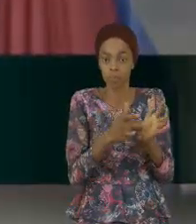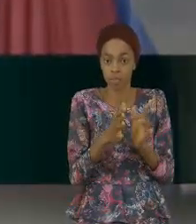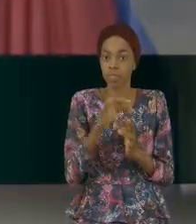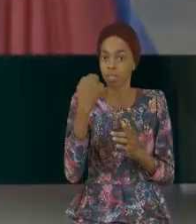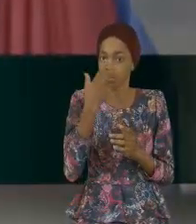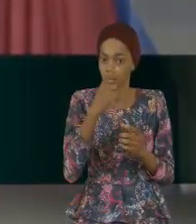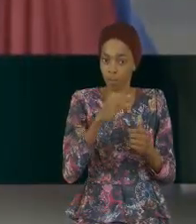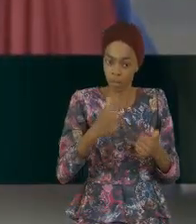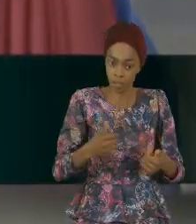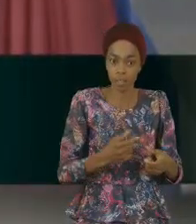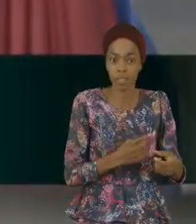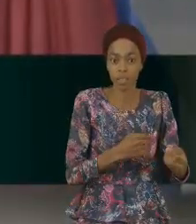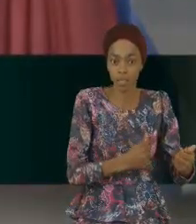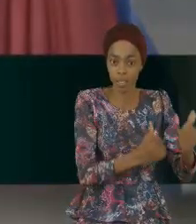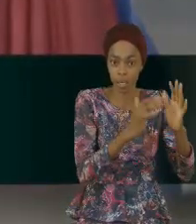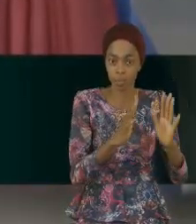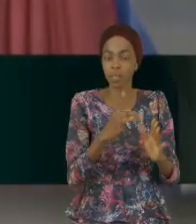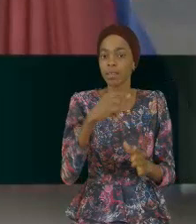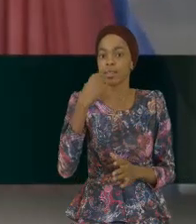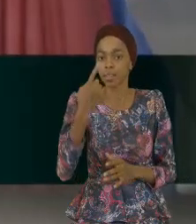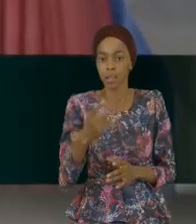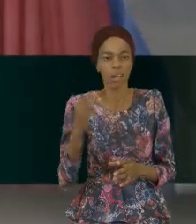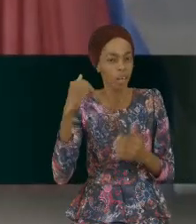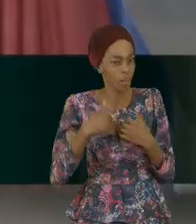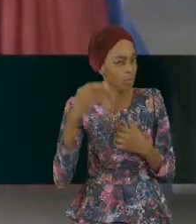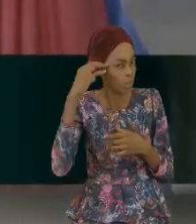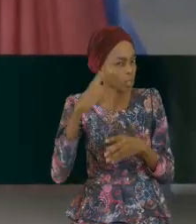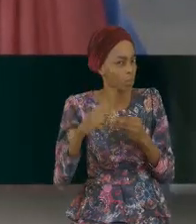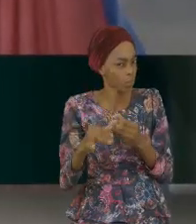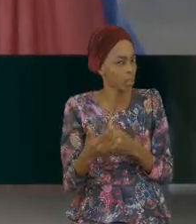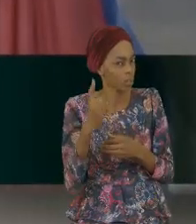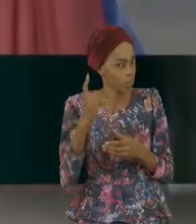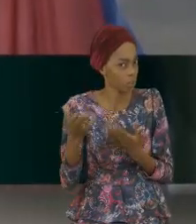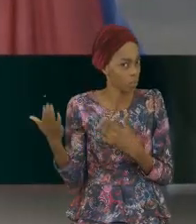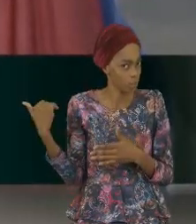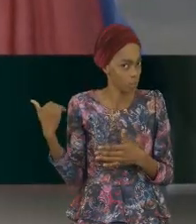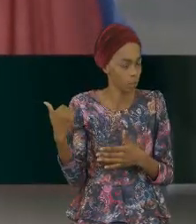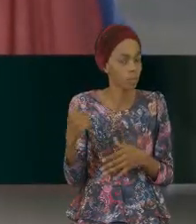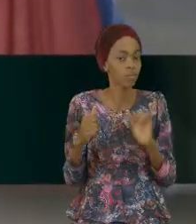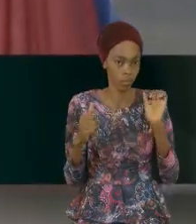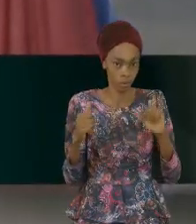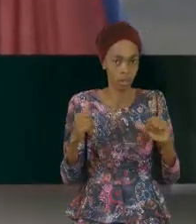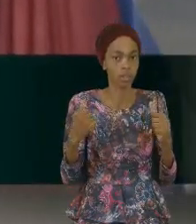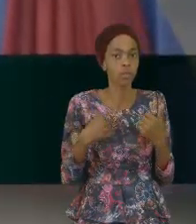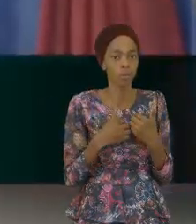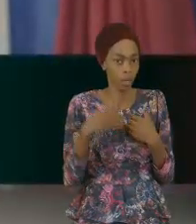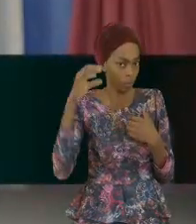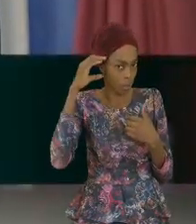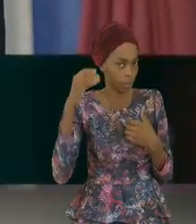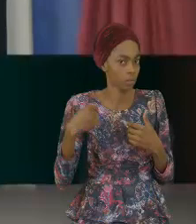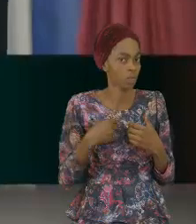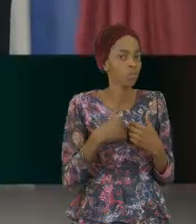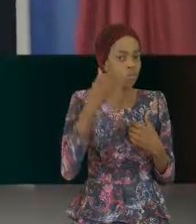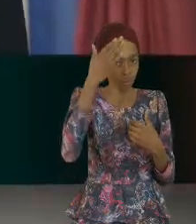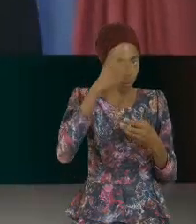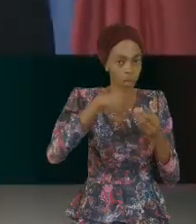disciples, he said, have you heard about anybody before that was chosen? Yes, we have. We know about